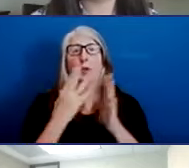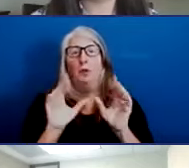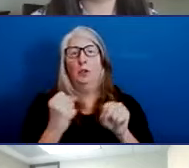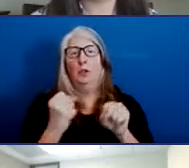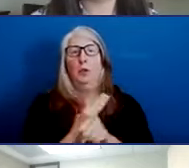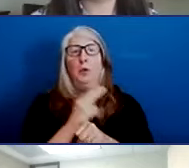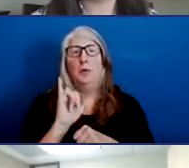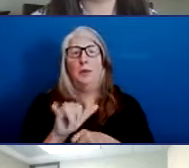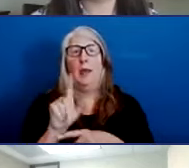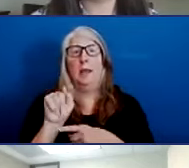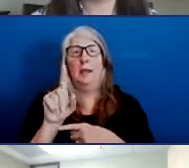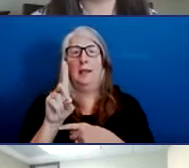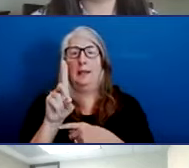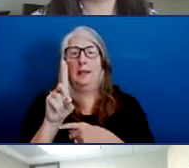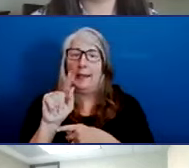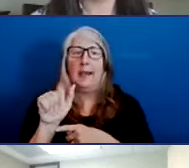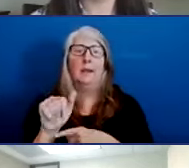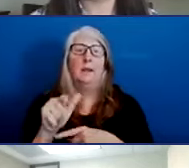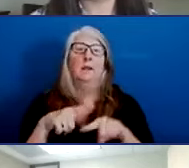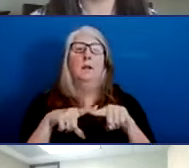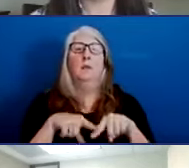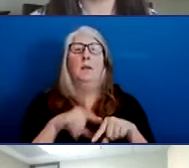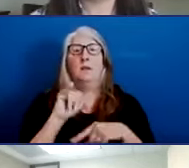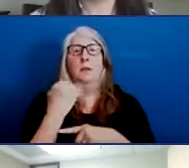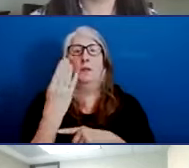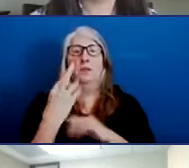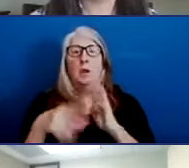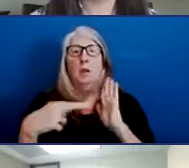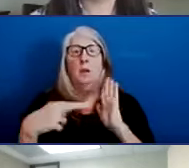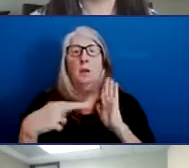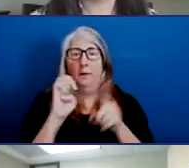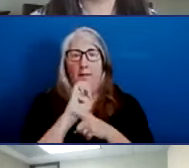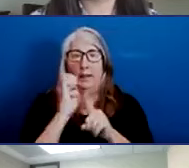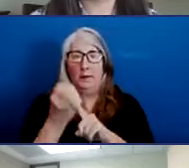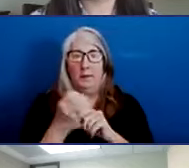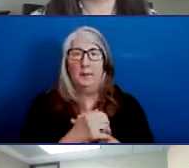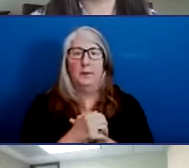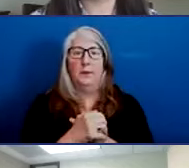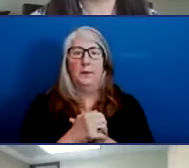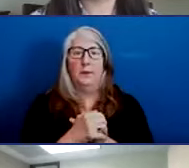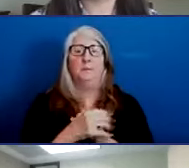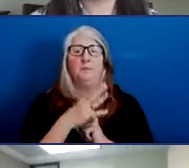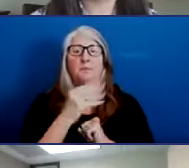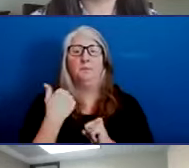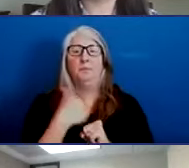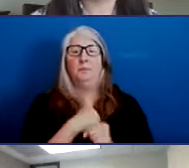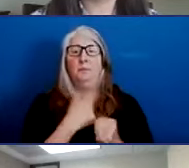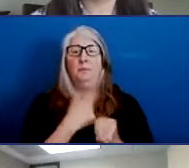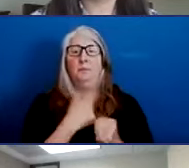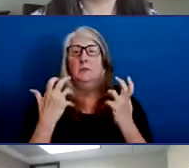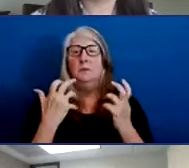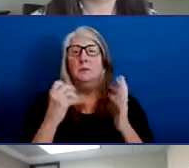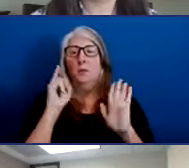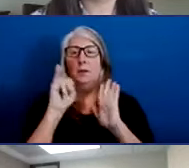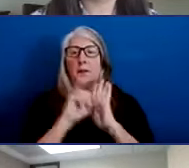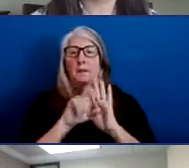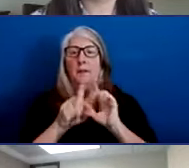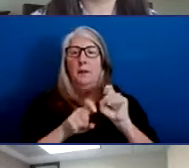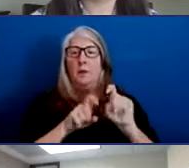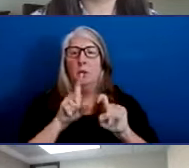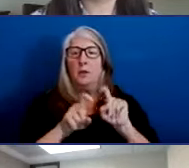data based on their job role requirements. And we wanted to kind of like above, identify questions that people